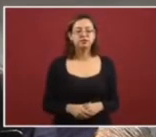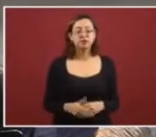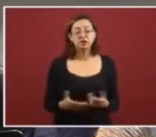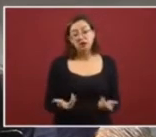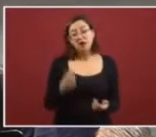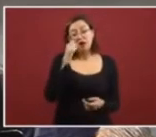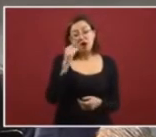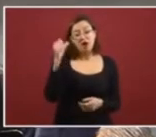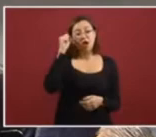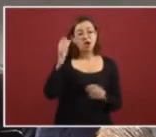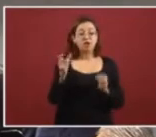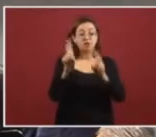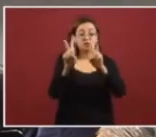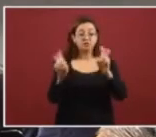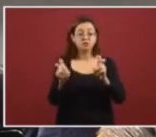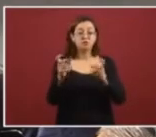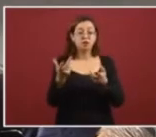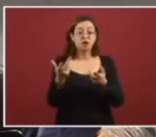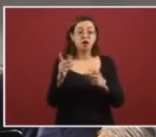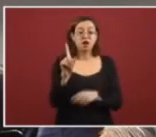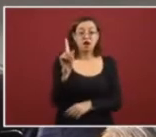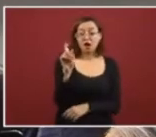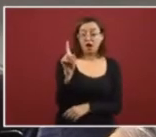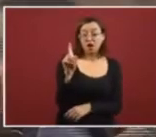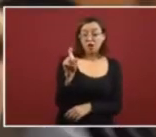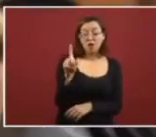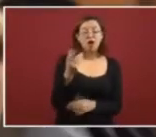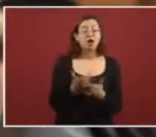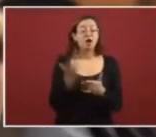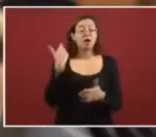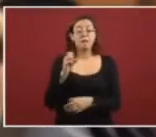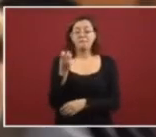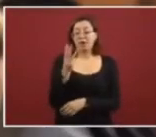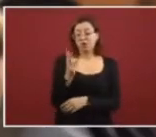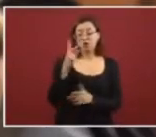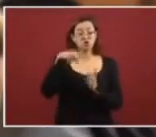Preguntaba sobre el tema del agua desde mayo de 2014.